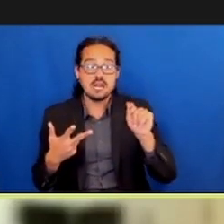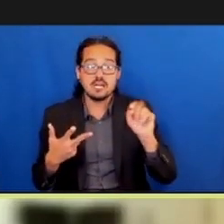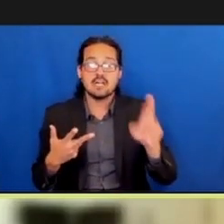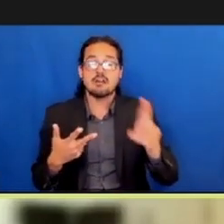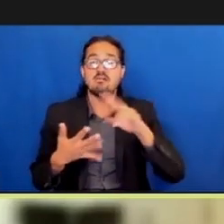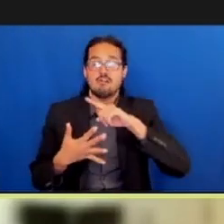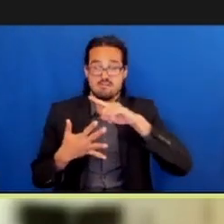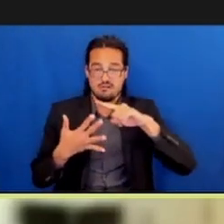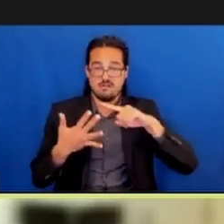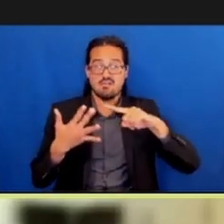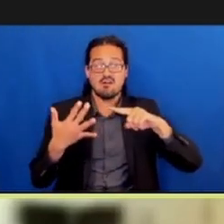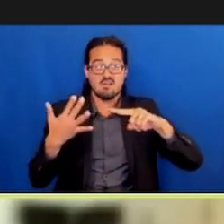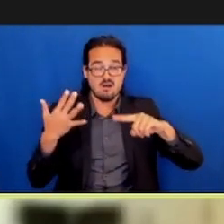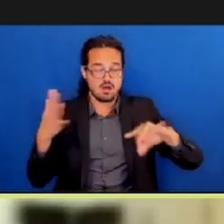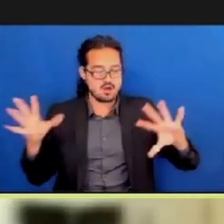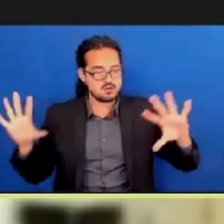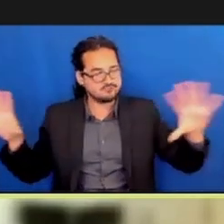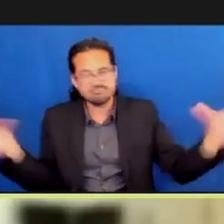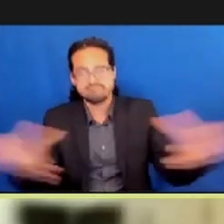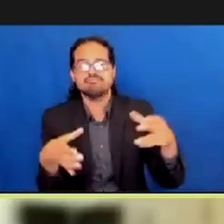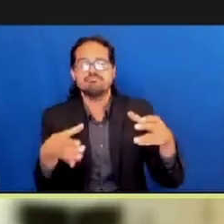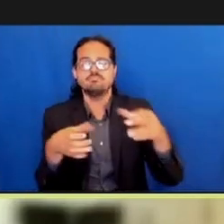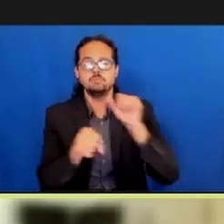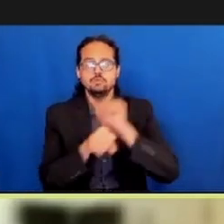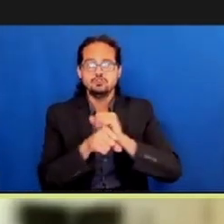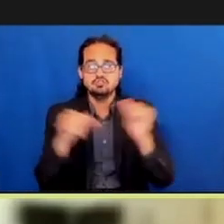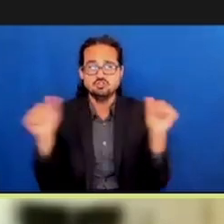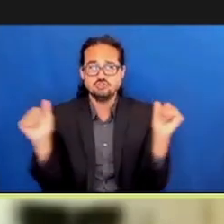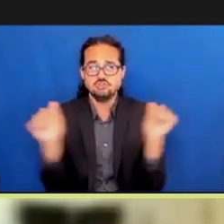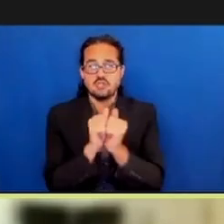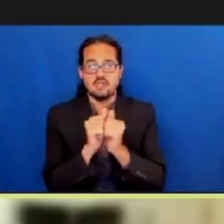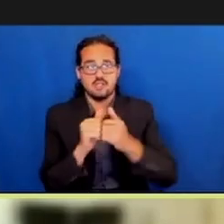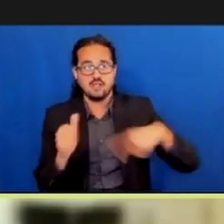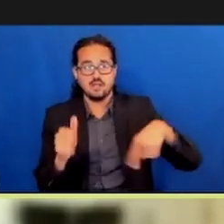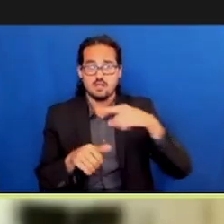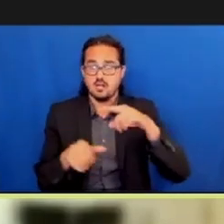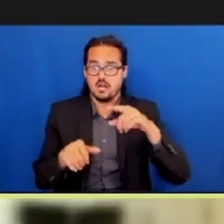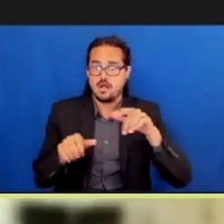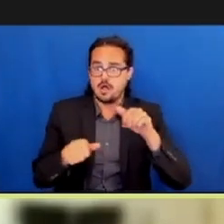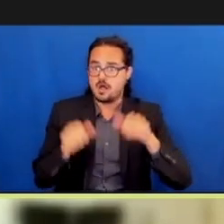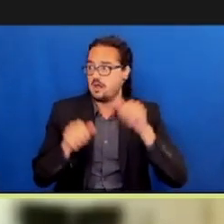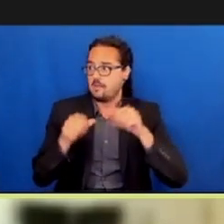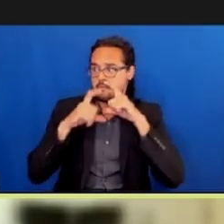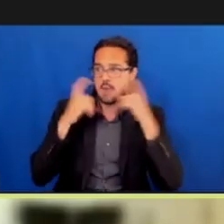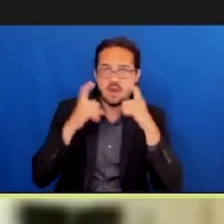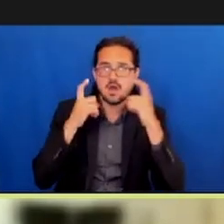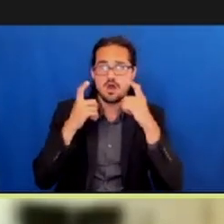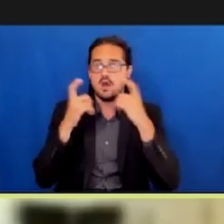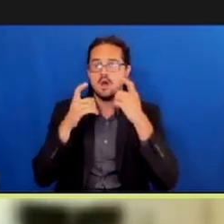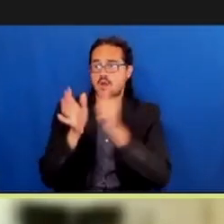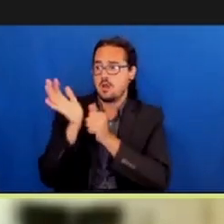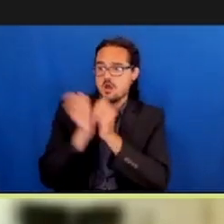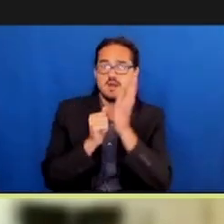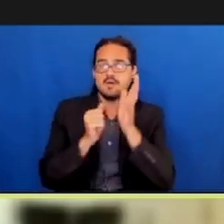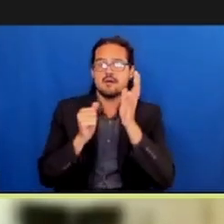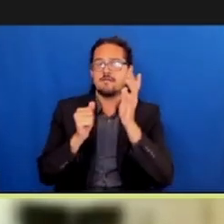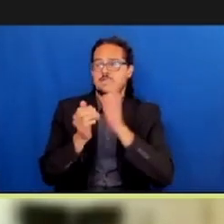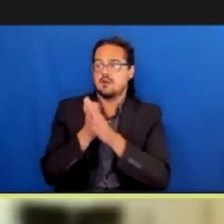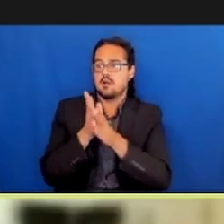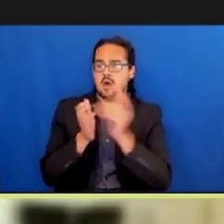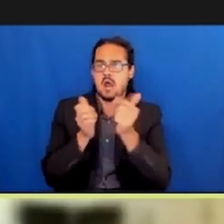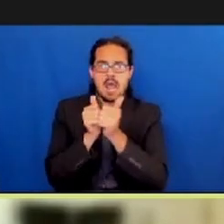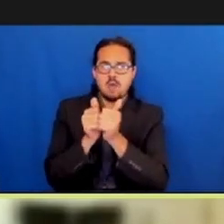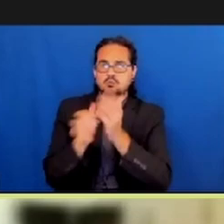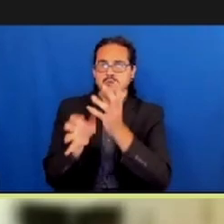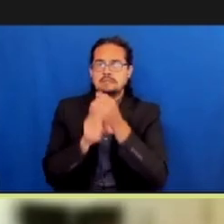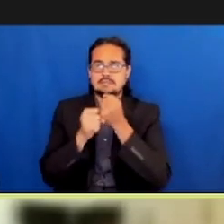that we had never heard of before last March, through the San Quentin outbreaks, the super difficult surges in the hospital and the concern